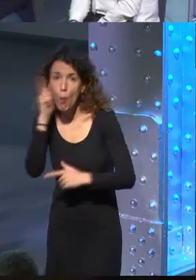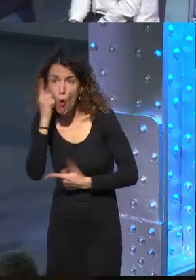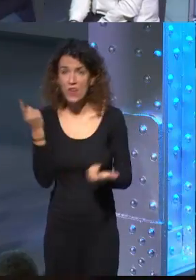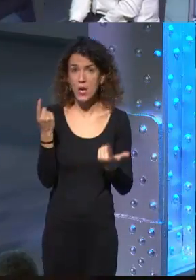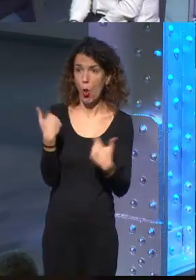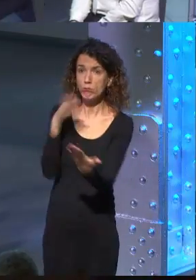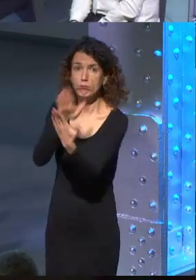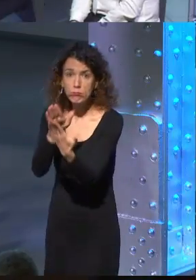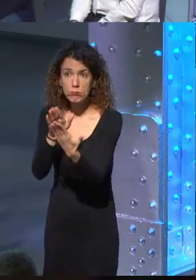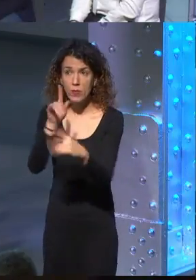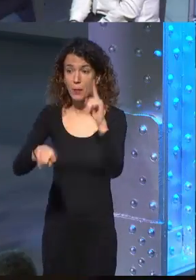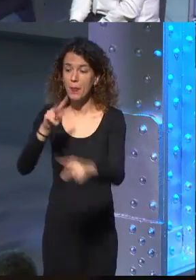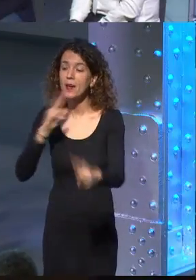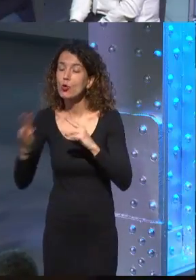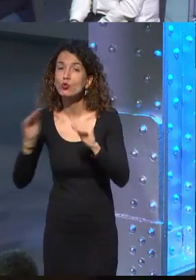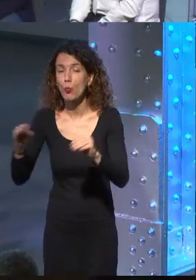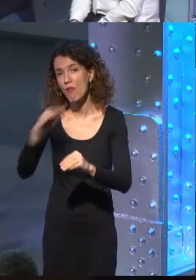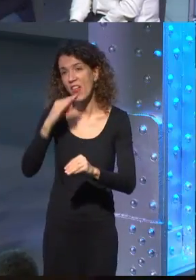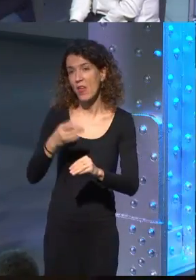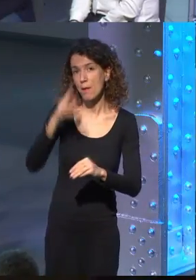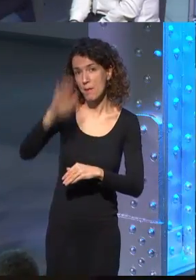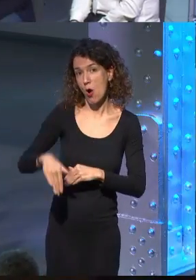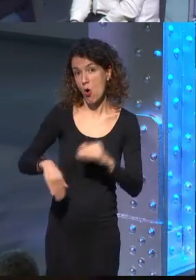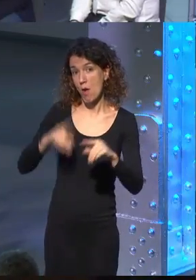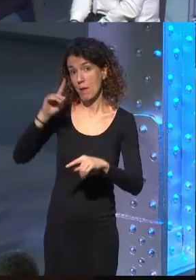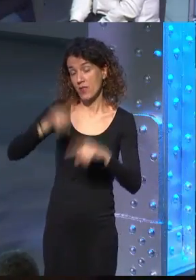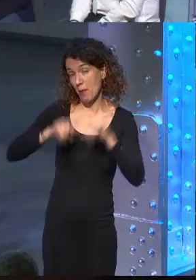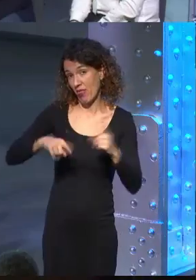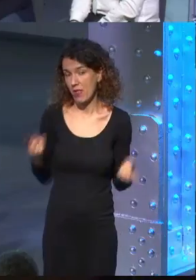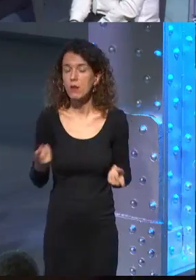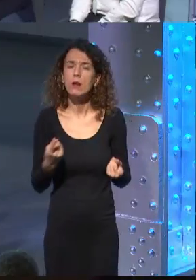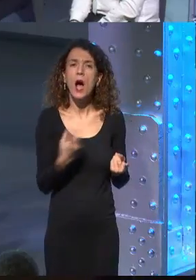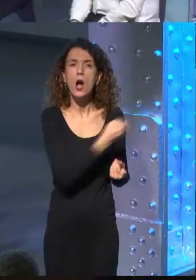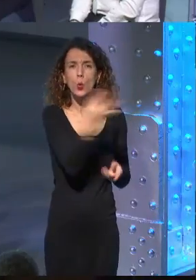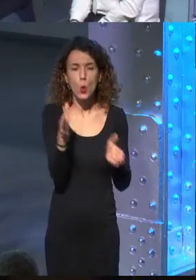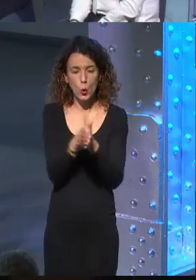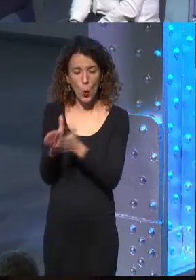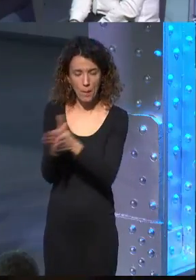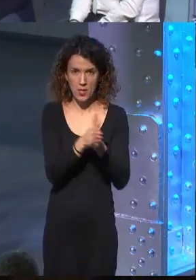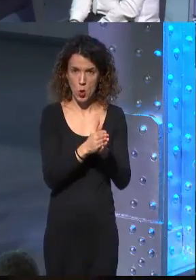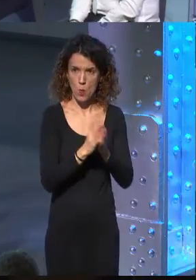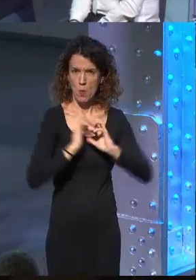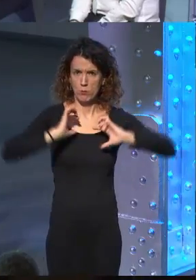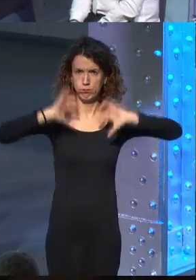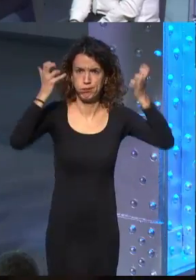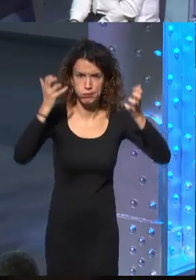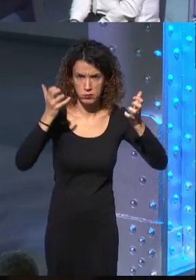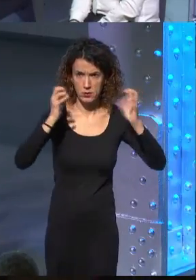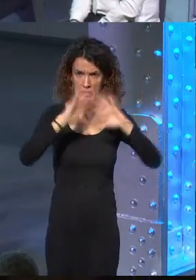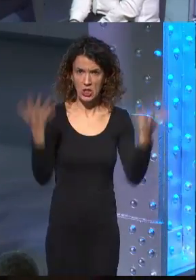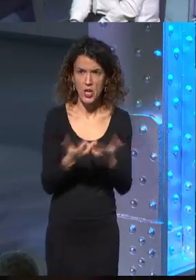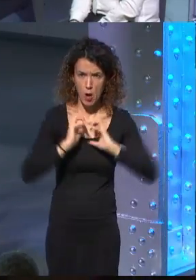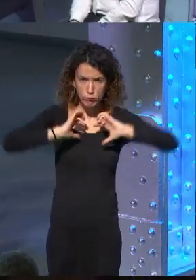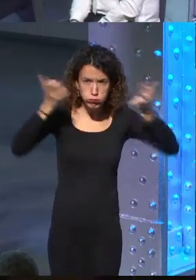care whether it's through a screen or face to face. A different thing would be that person's reaction. Don't you